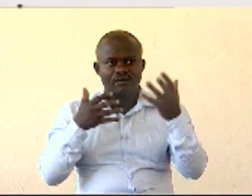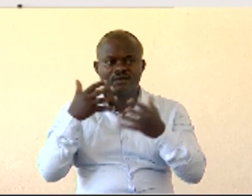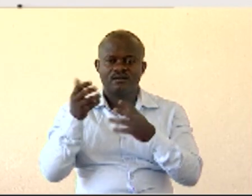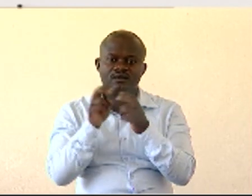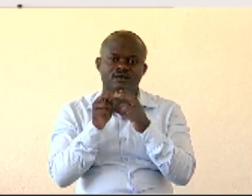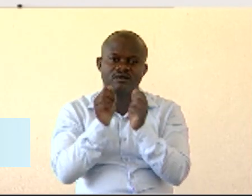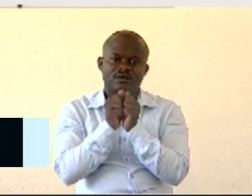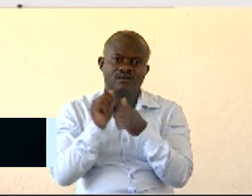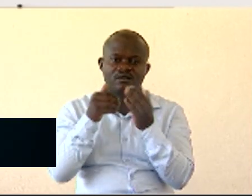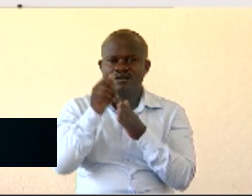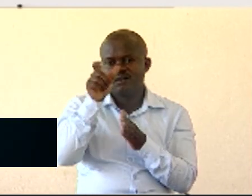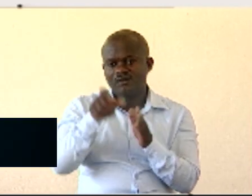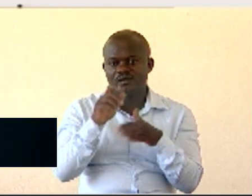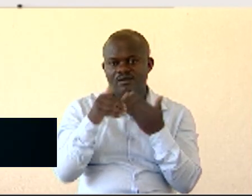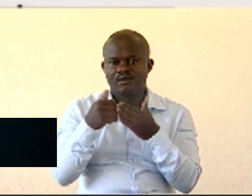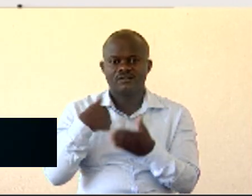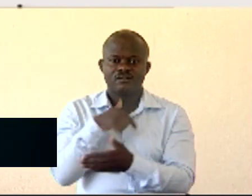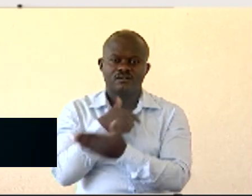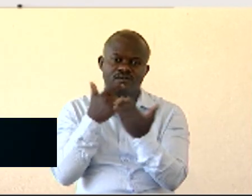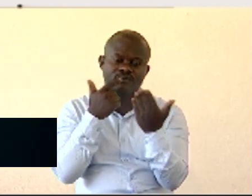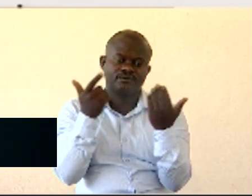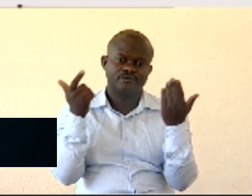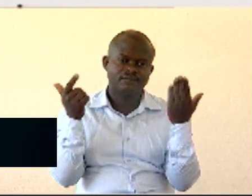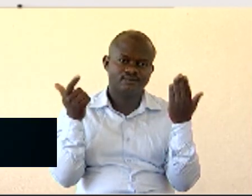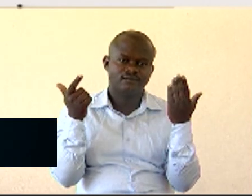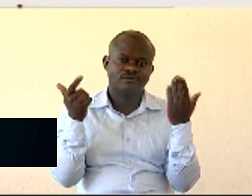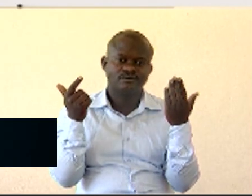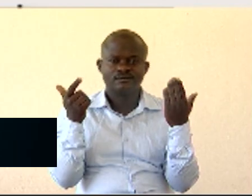contact with a person, by a blood contact with a person who is infected,